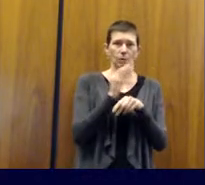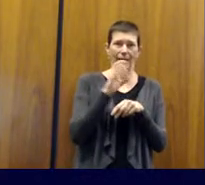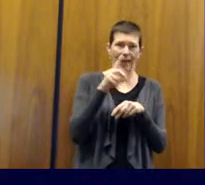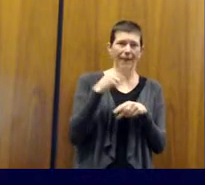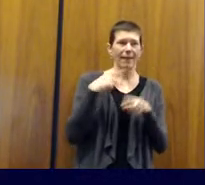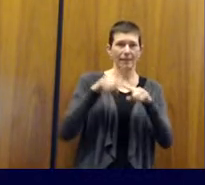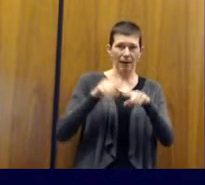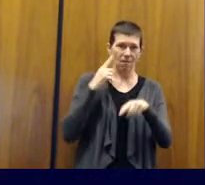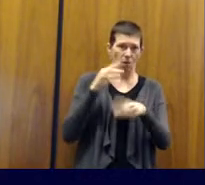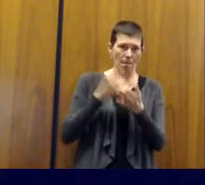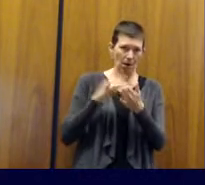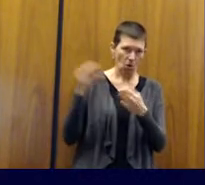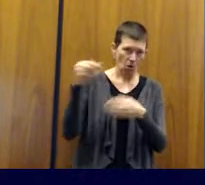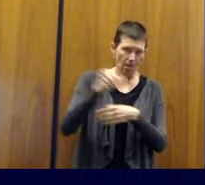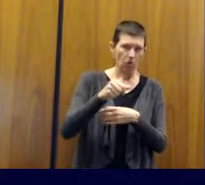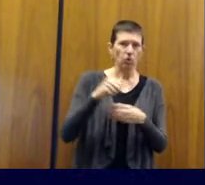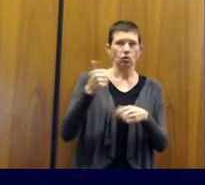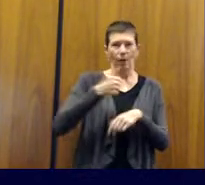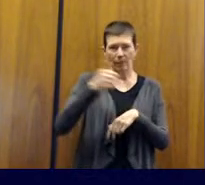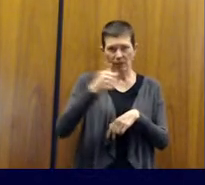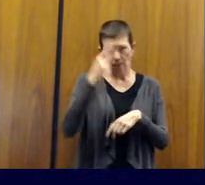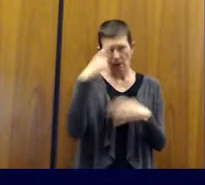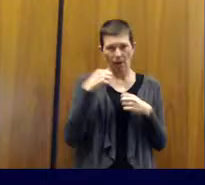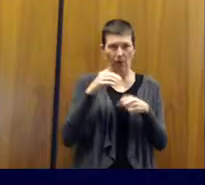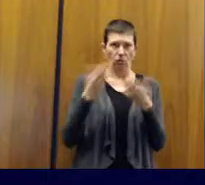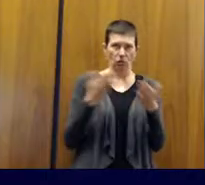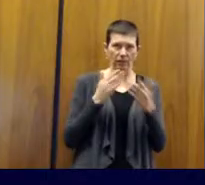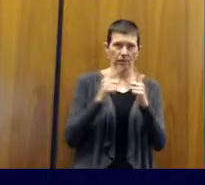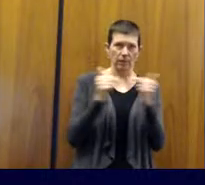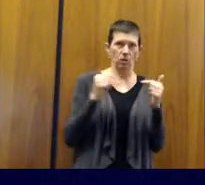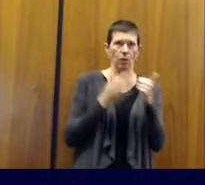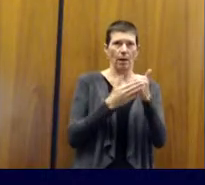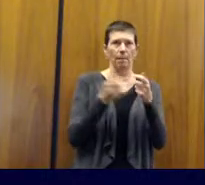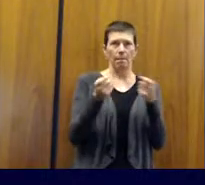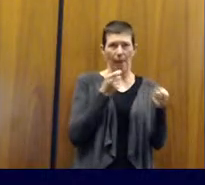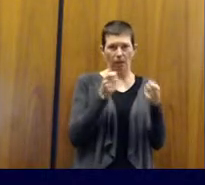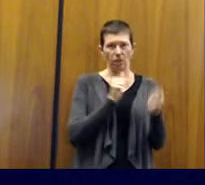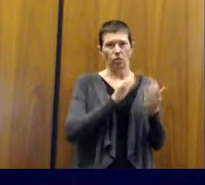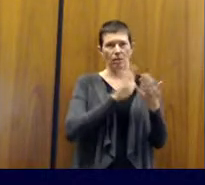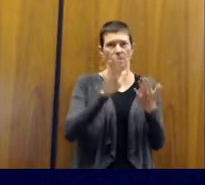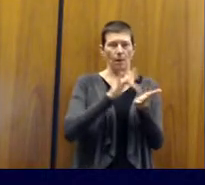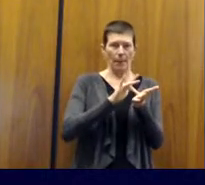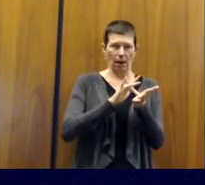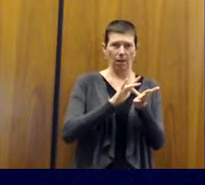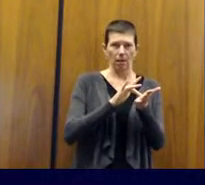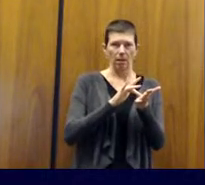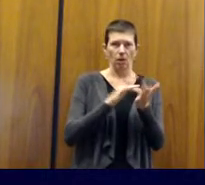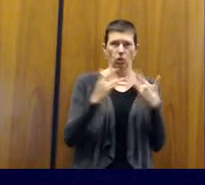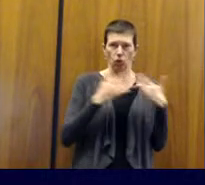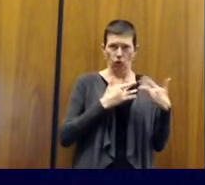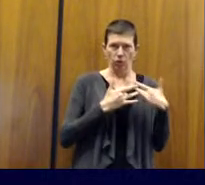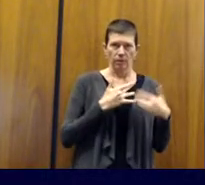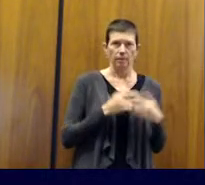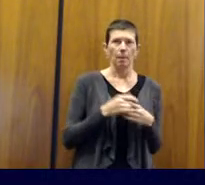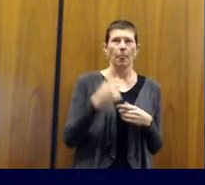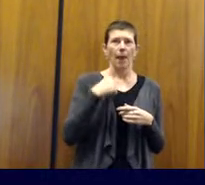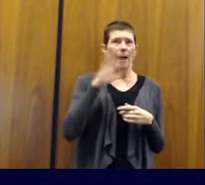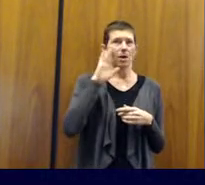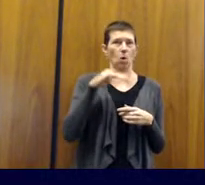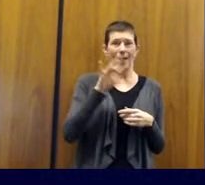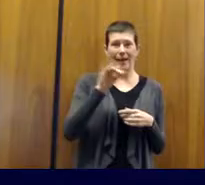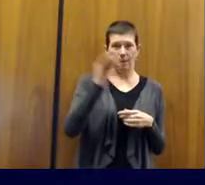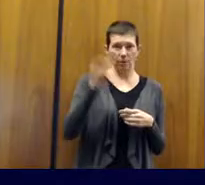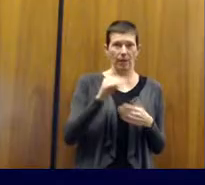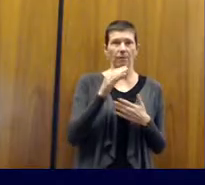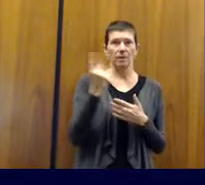medical coverage, transportation needs, mental health services, and more to help manage and address their medical concerns. I know that